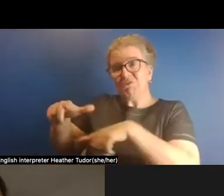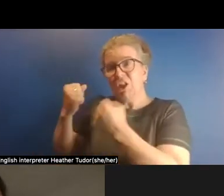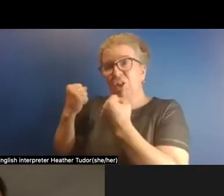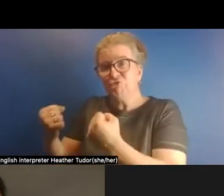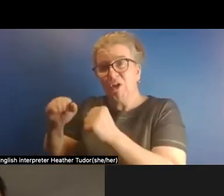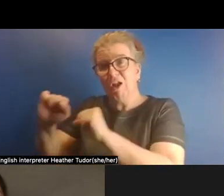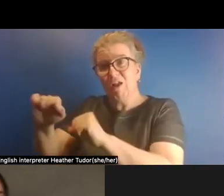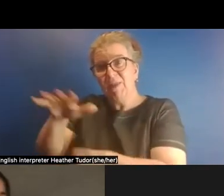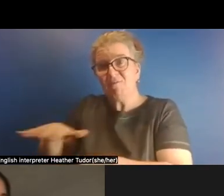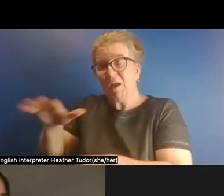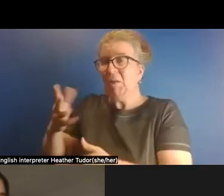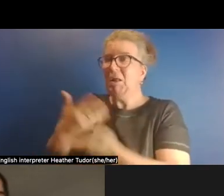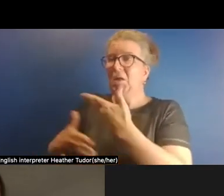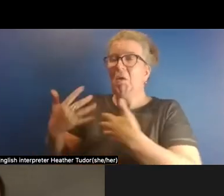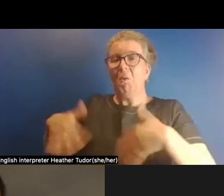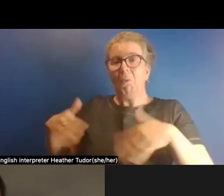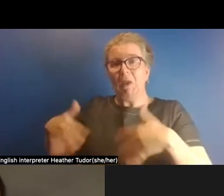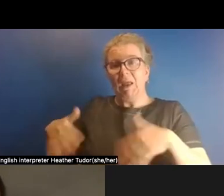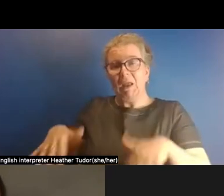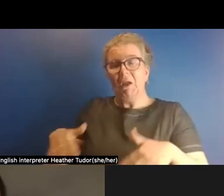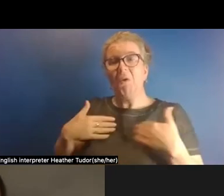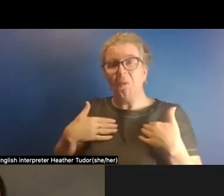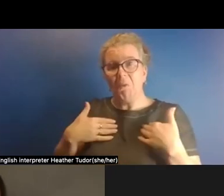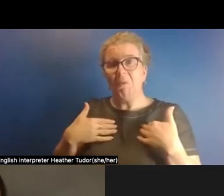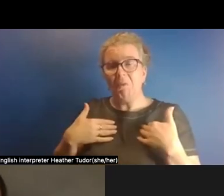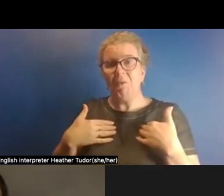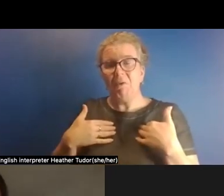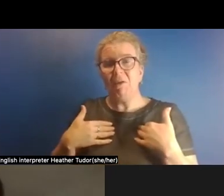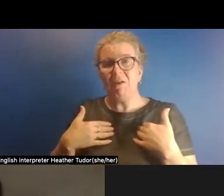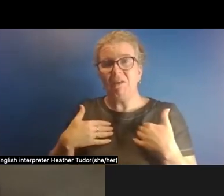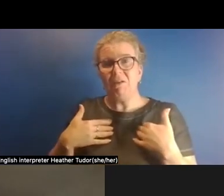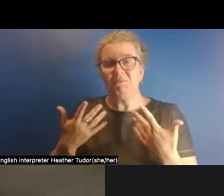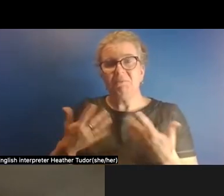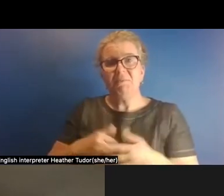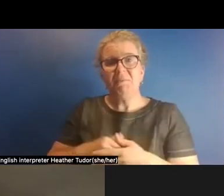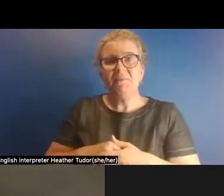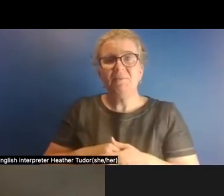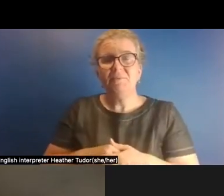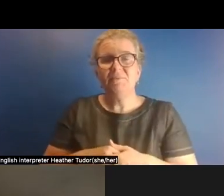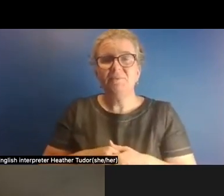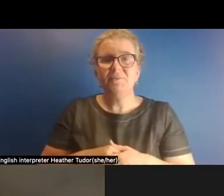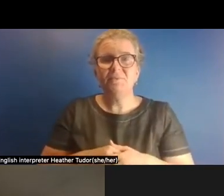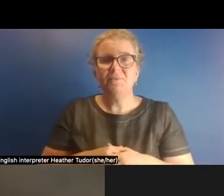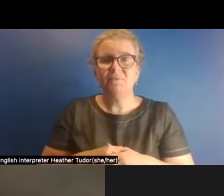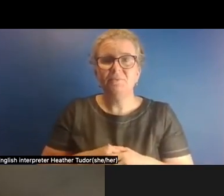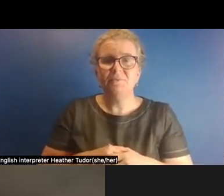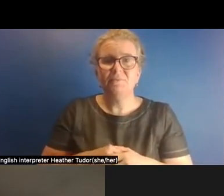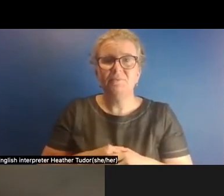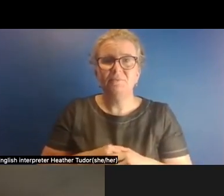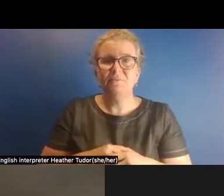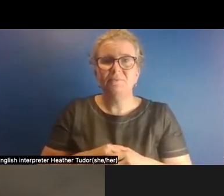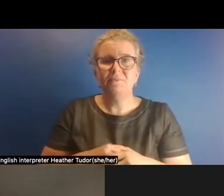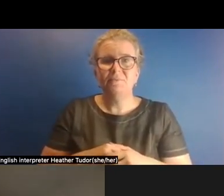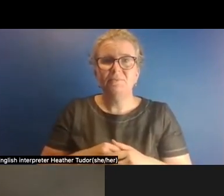Yeah, I think for me it was very personal. It's like when I